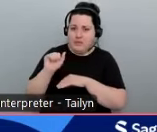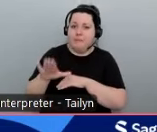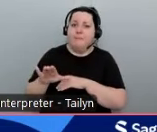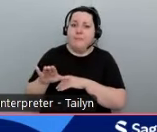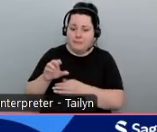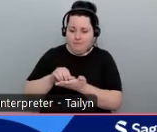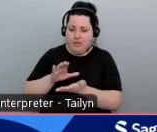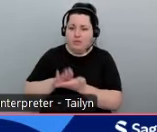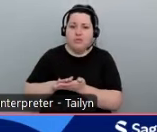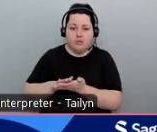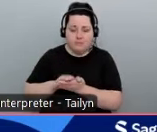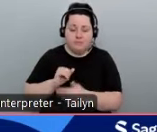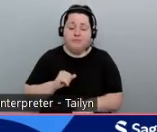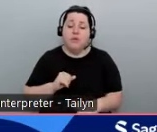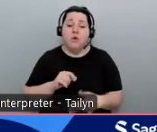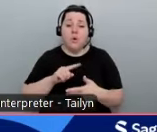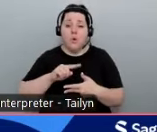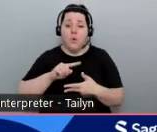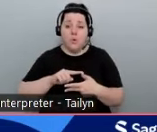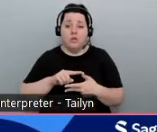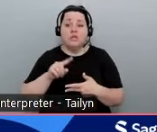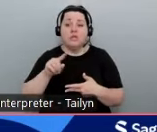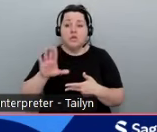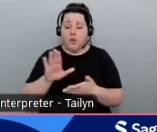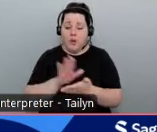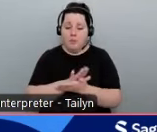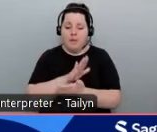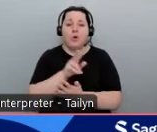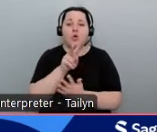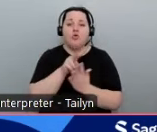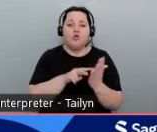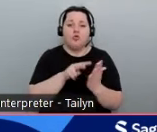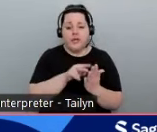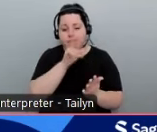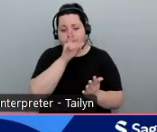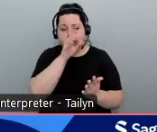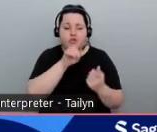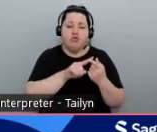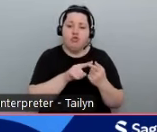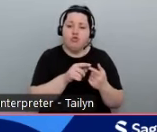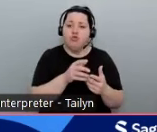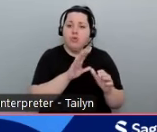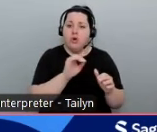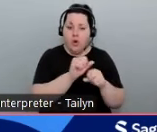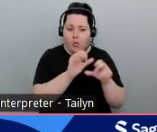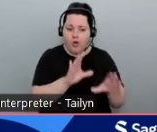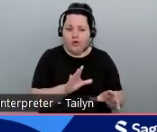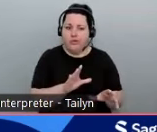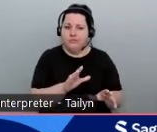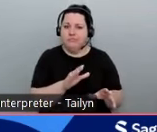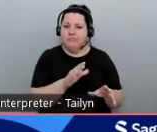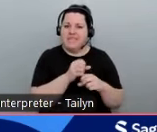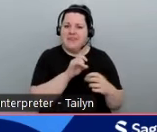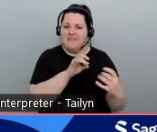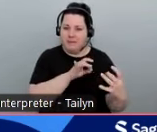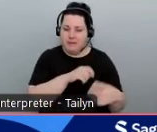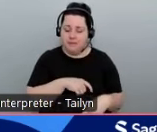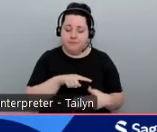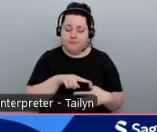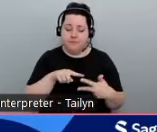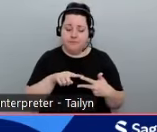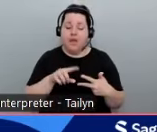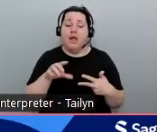journal. 1, you should read your paper out loud to a trusted colleague to get feedback. 2, you should allow another scholar